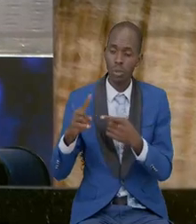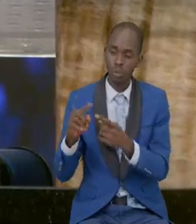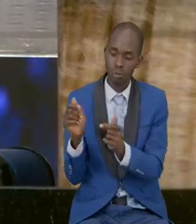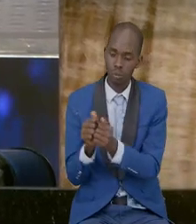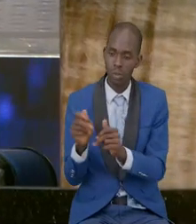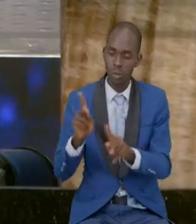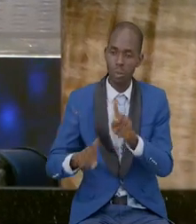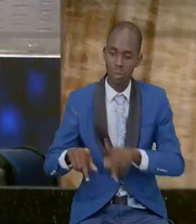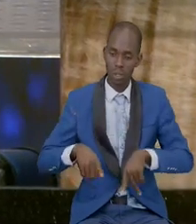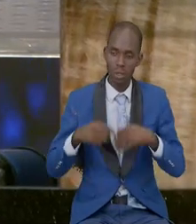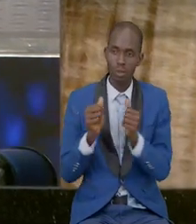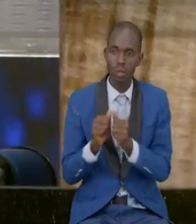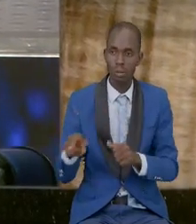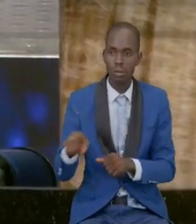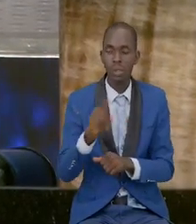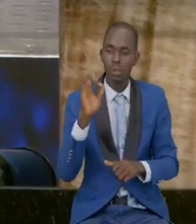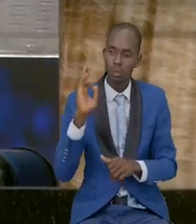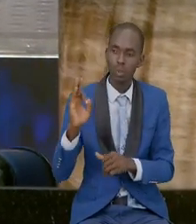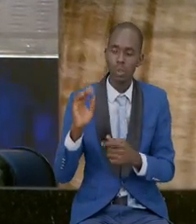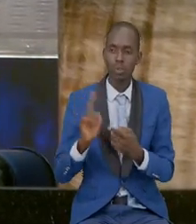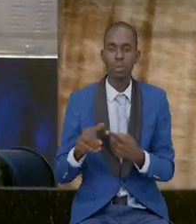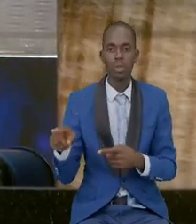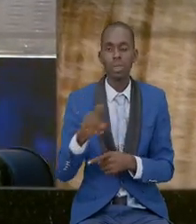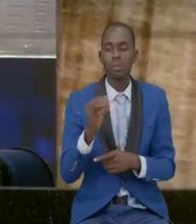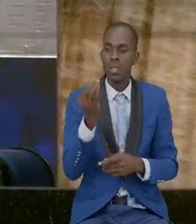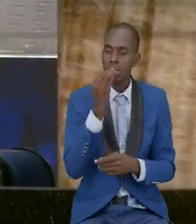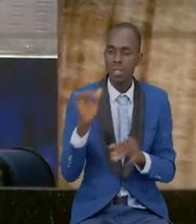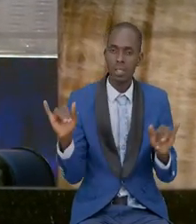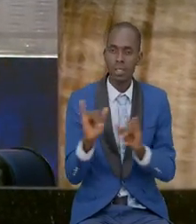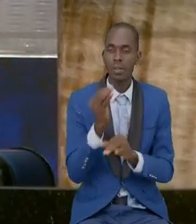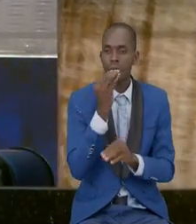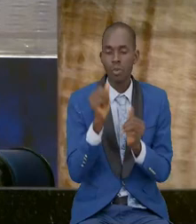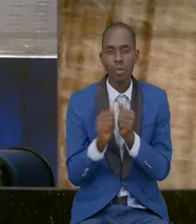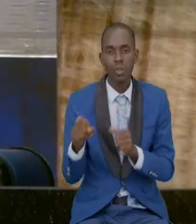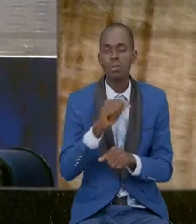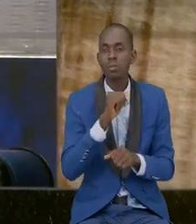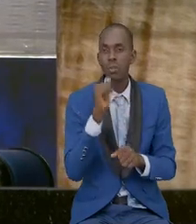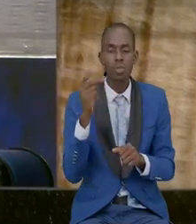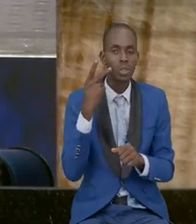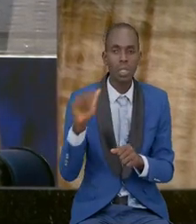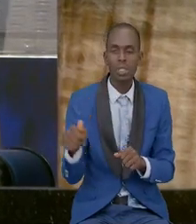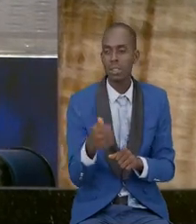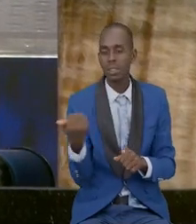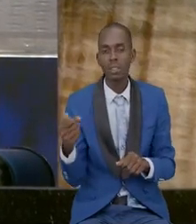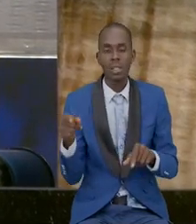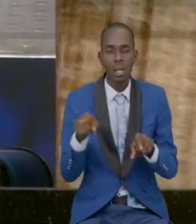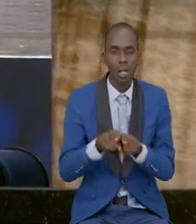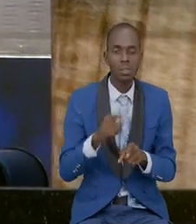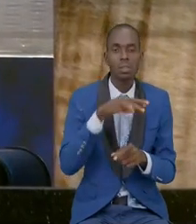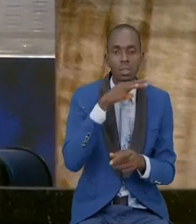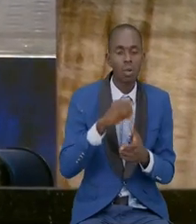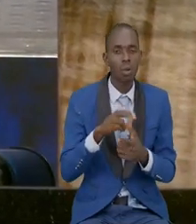them. He preached to them. He ate what they ate. He did not count anything common or unclean. And